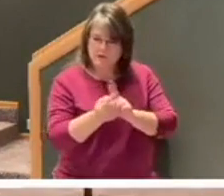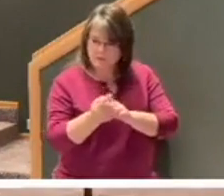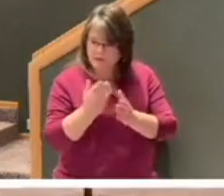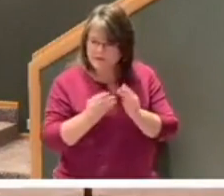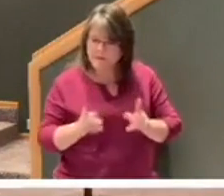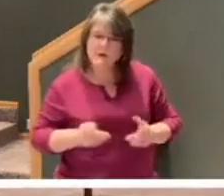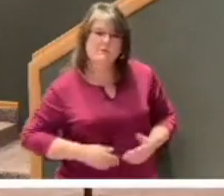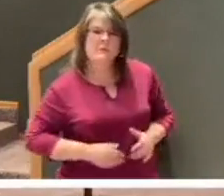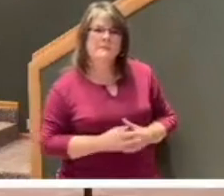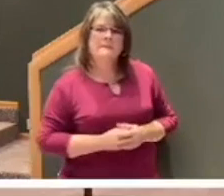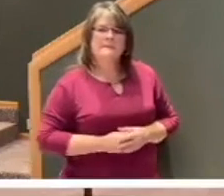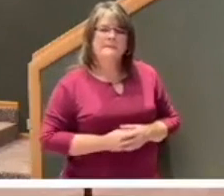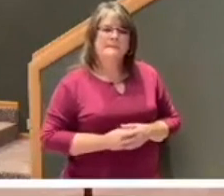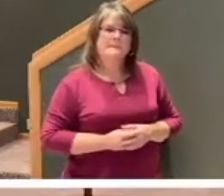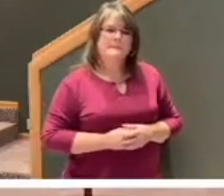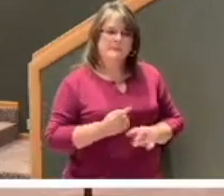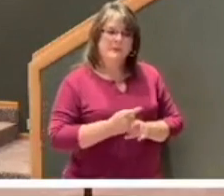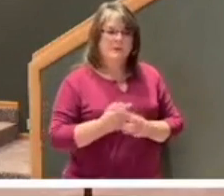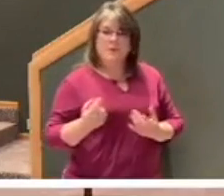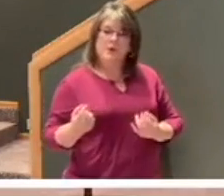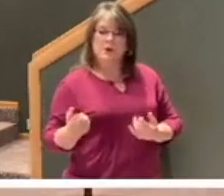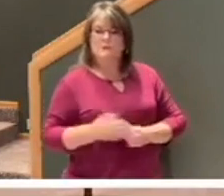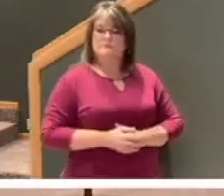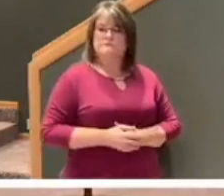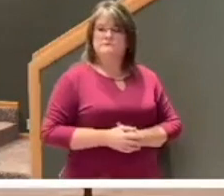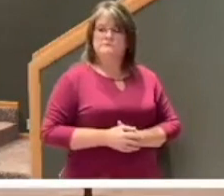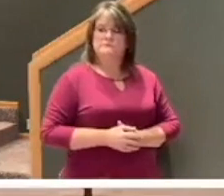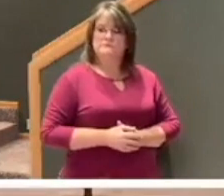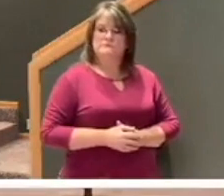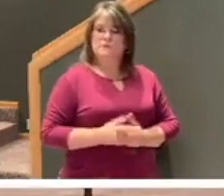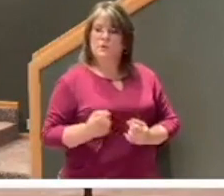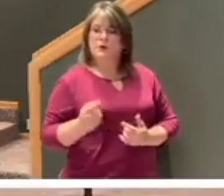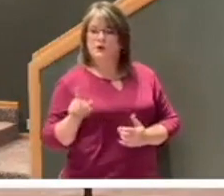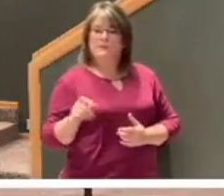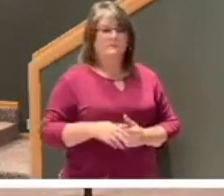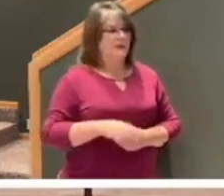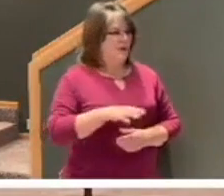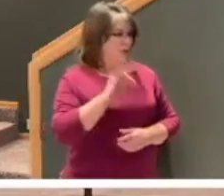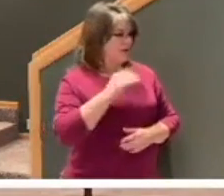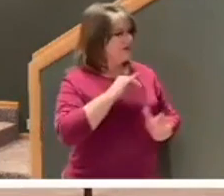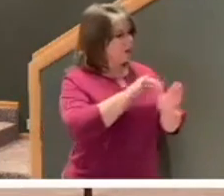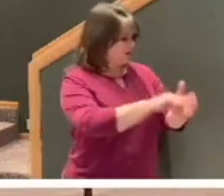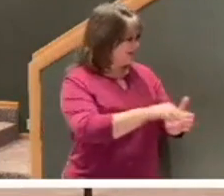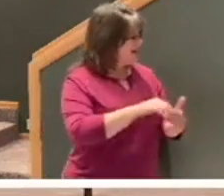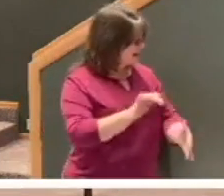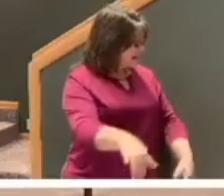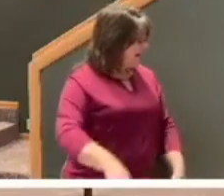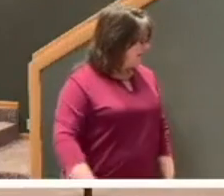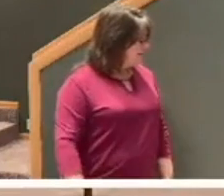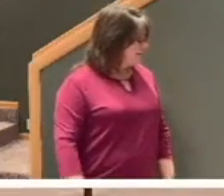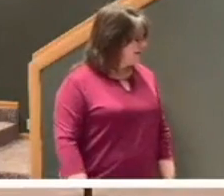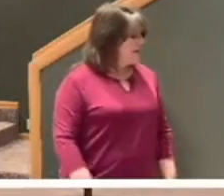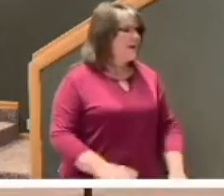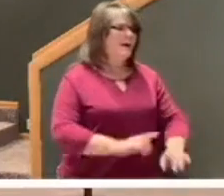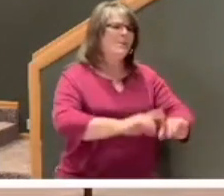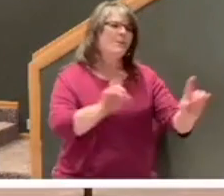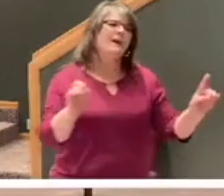right? What do you do? We find our identity in that.